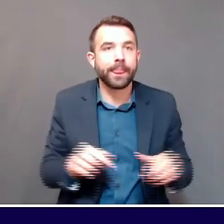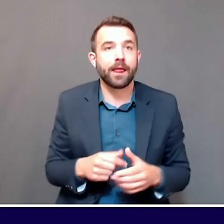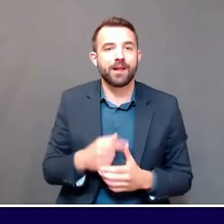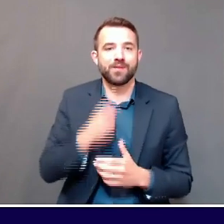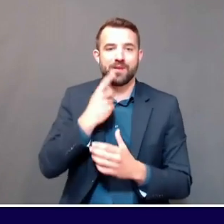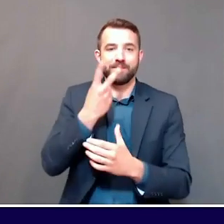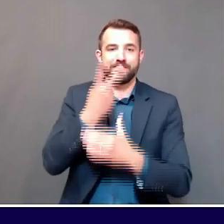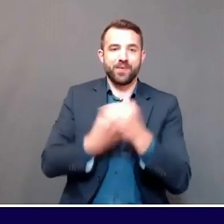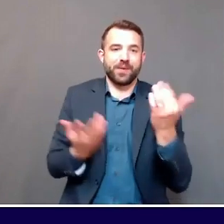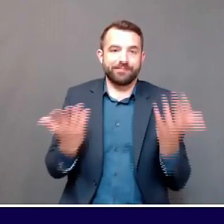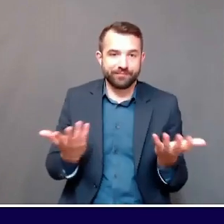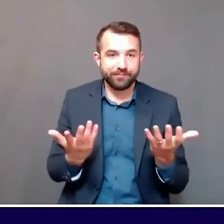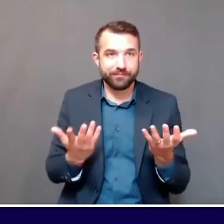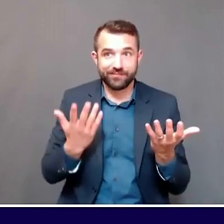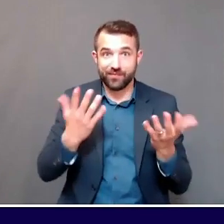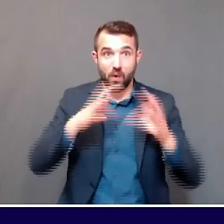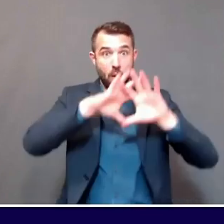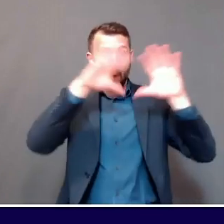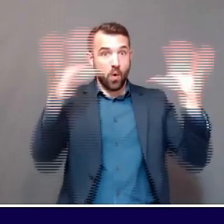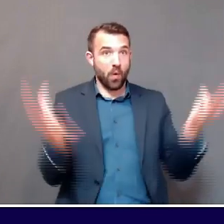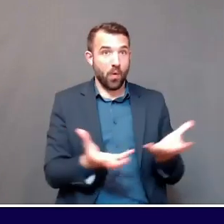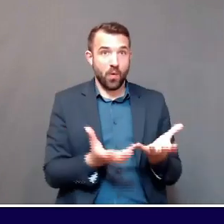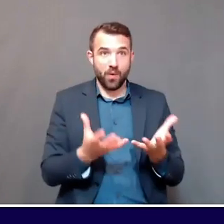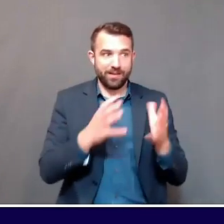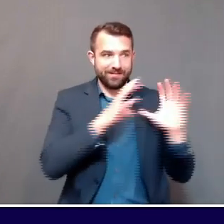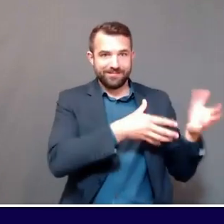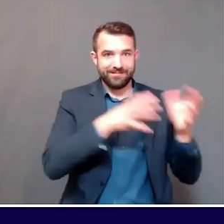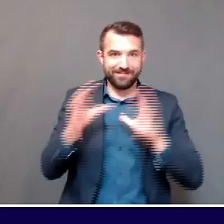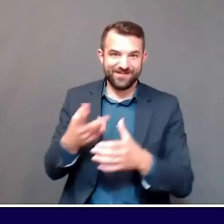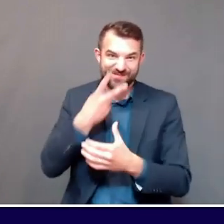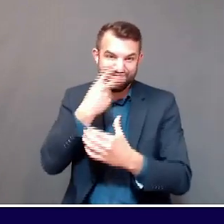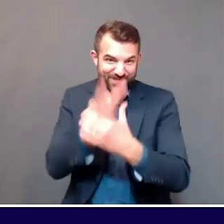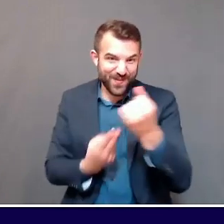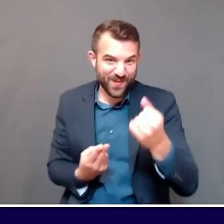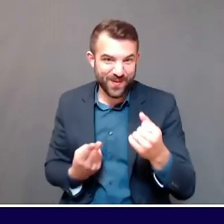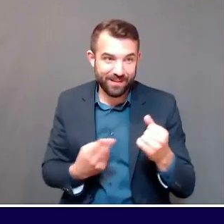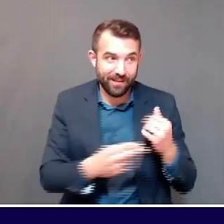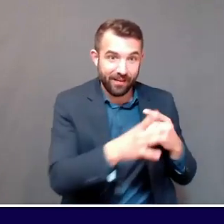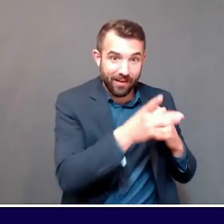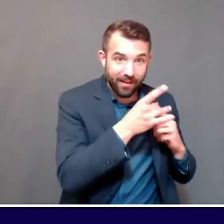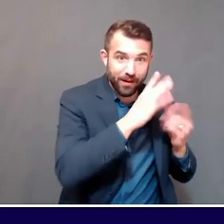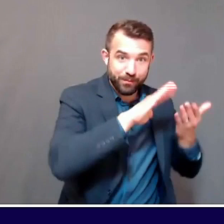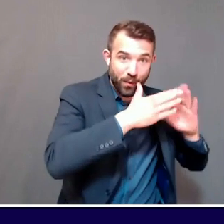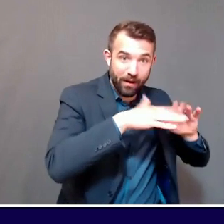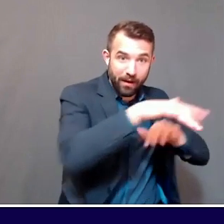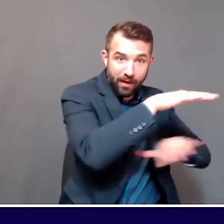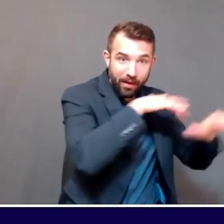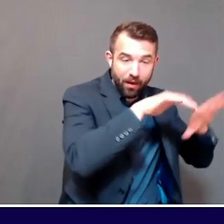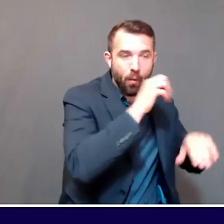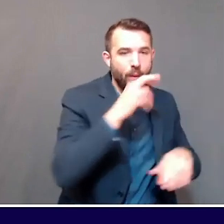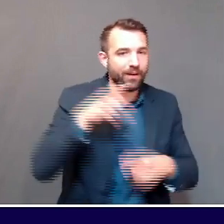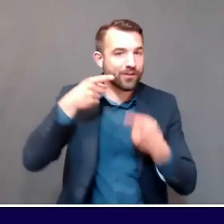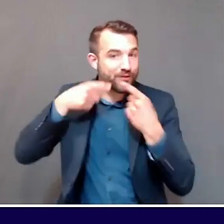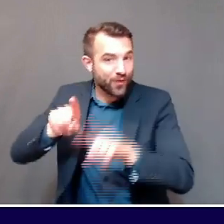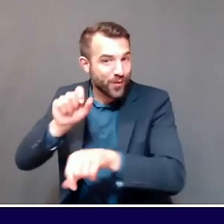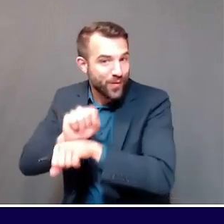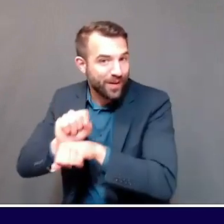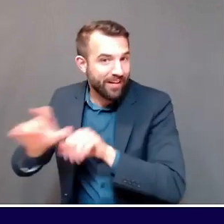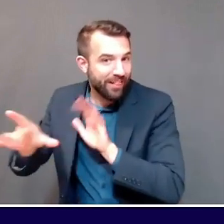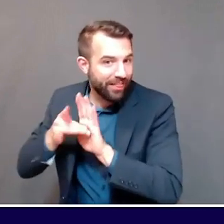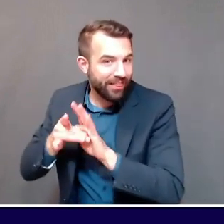importance of a few things. The first is that making sure not just the healthcare workers who may have